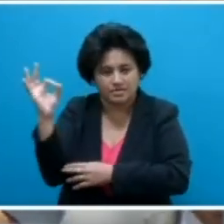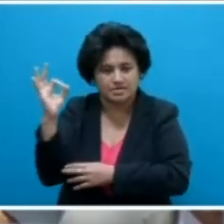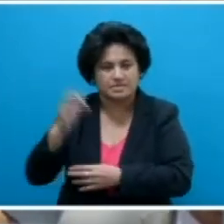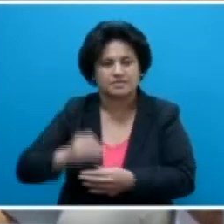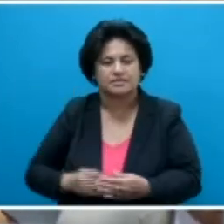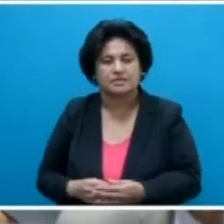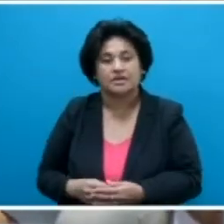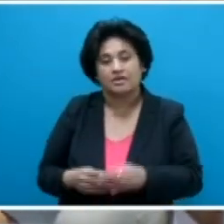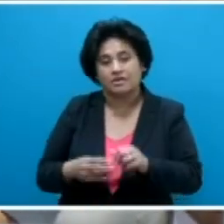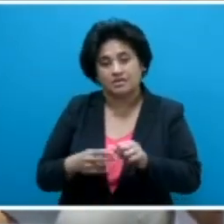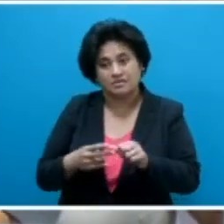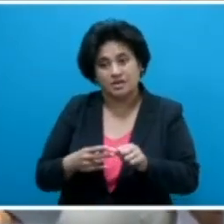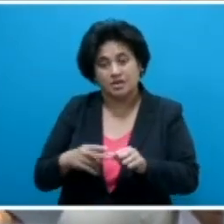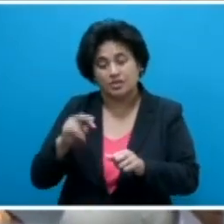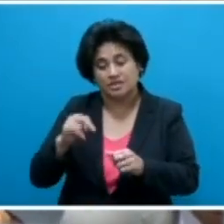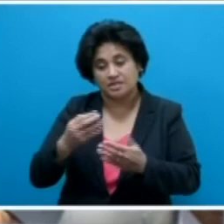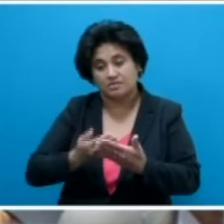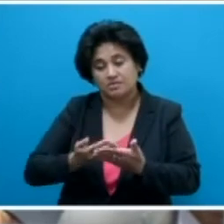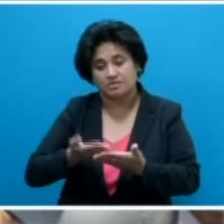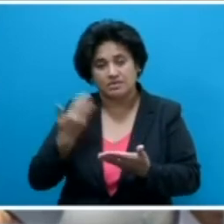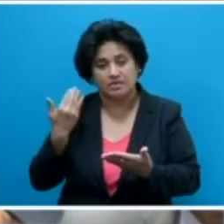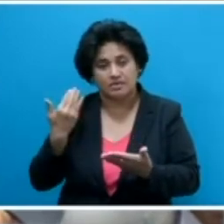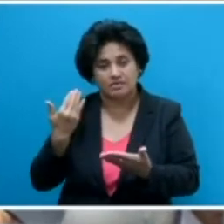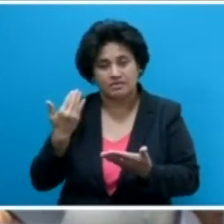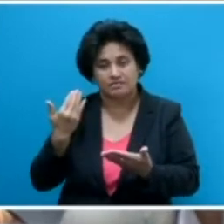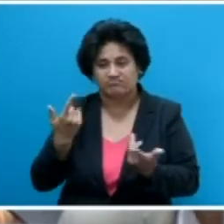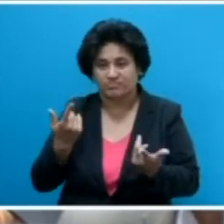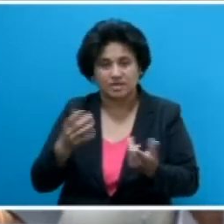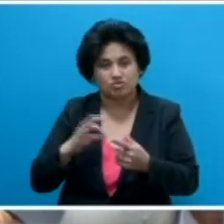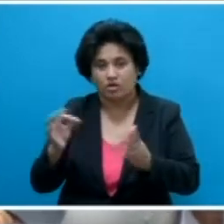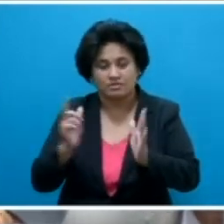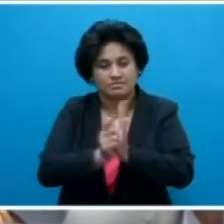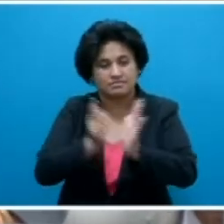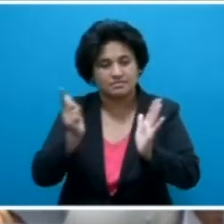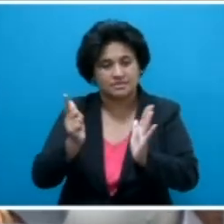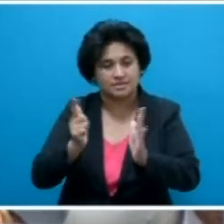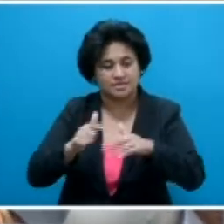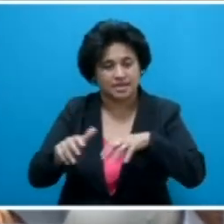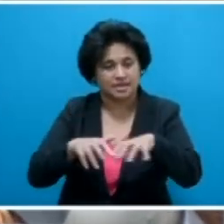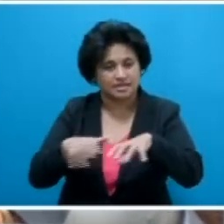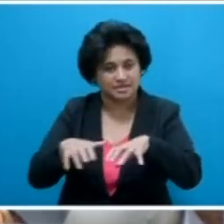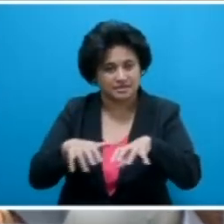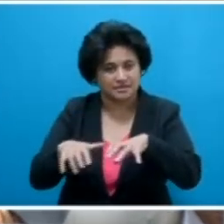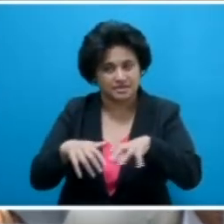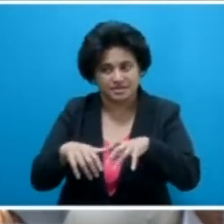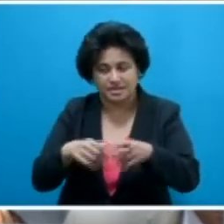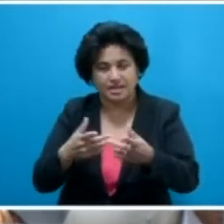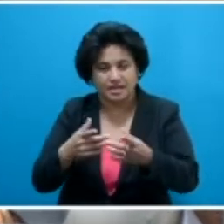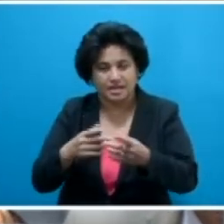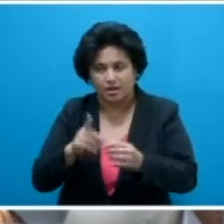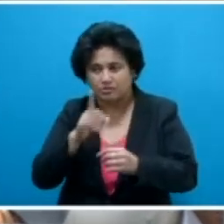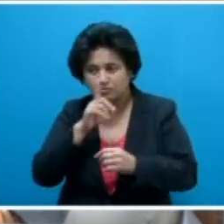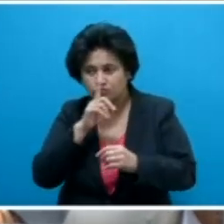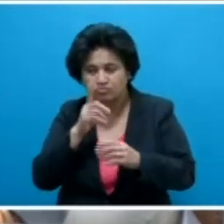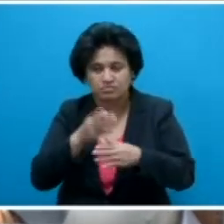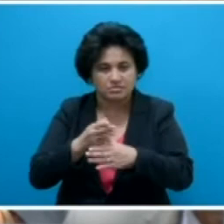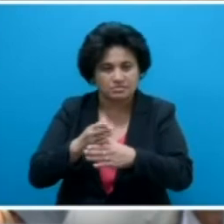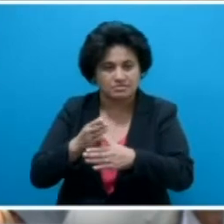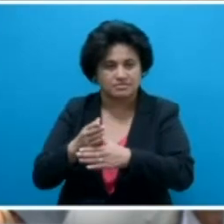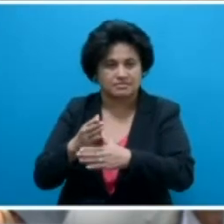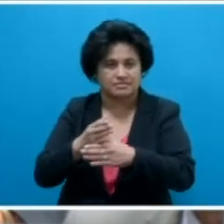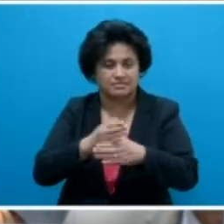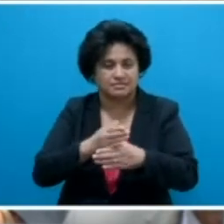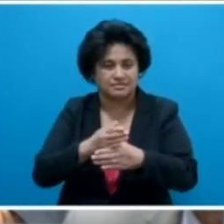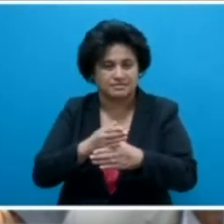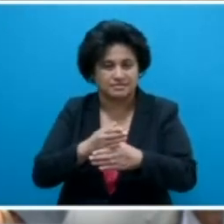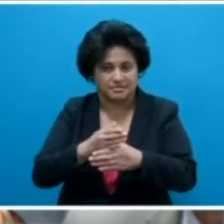need to also eradicate illegal activity, as these have resulted in losses to the resource owners and